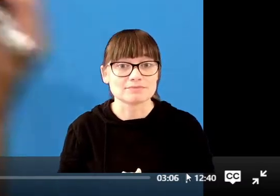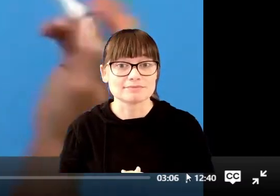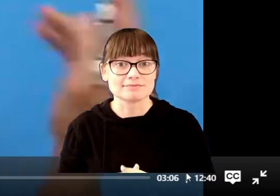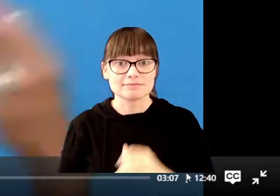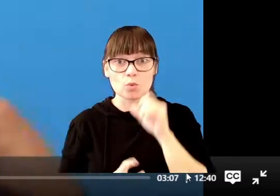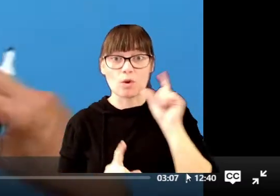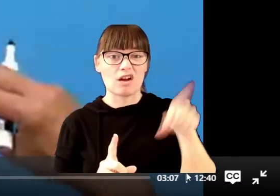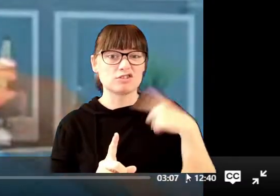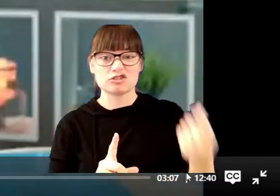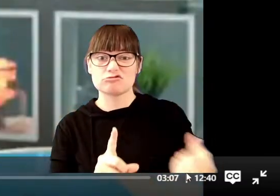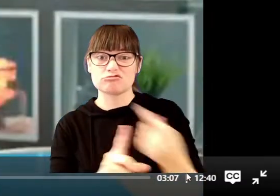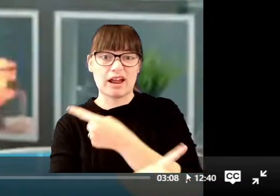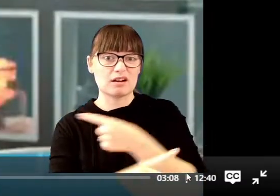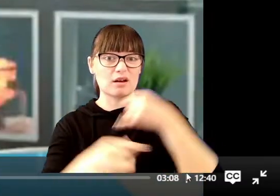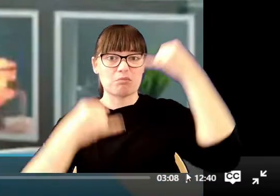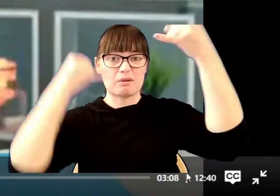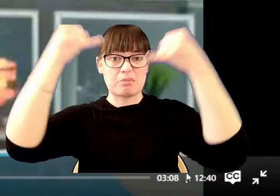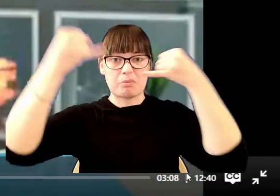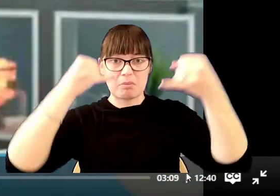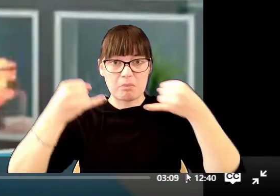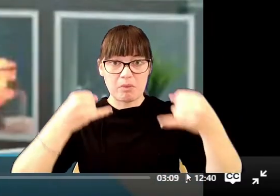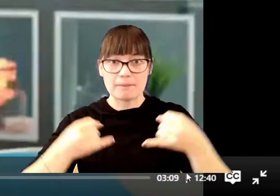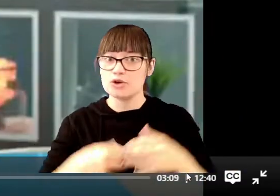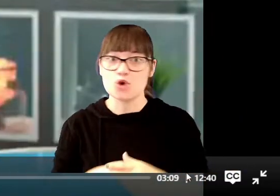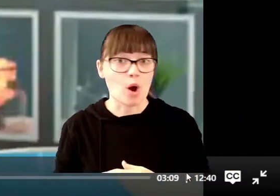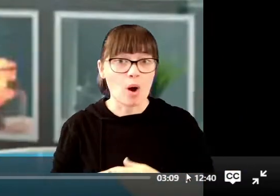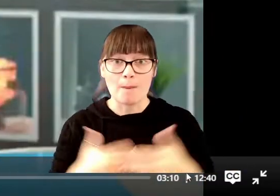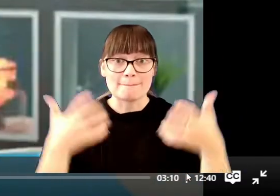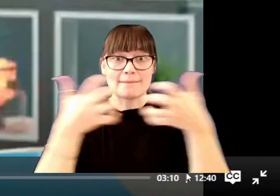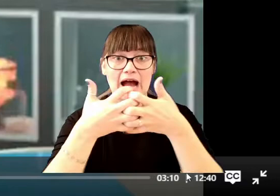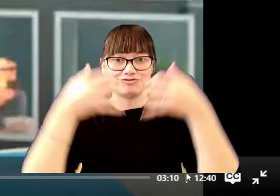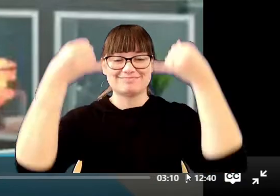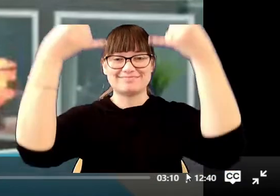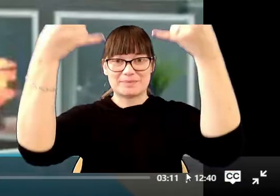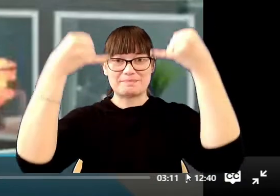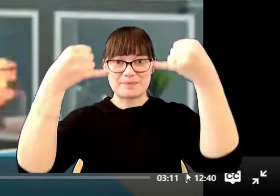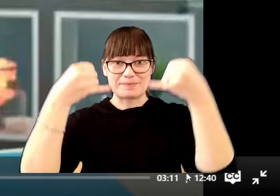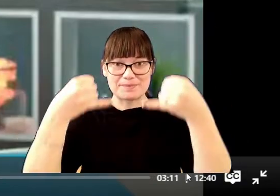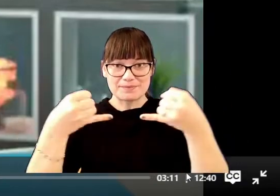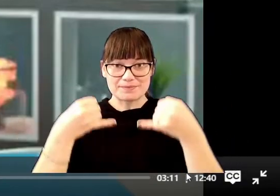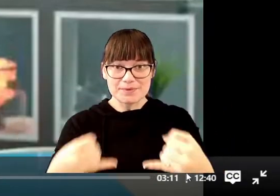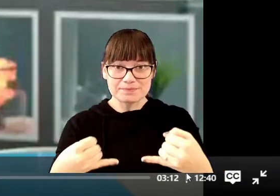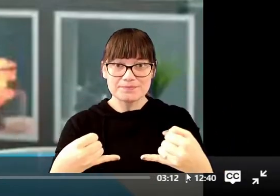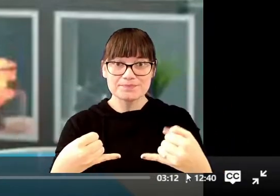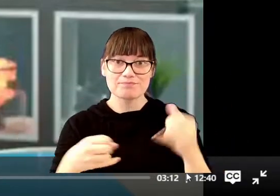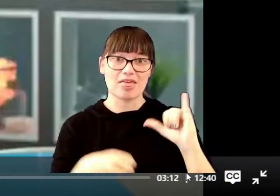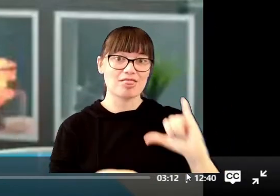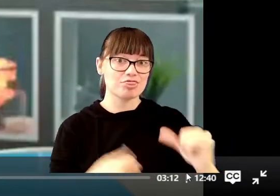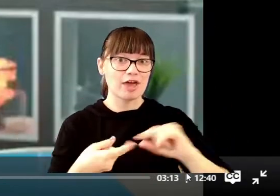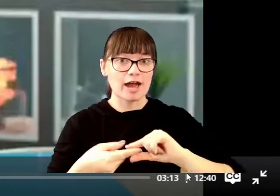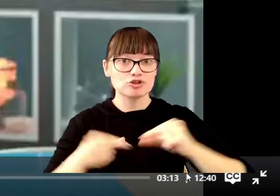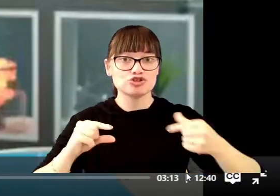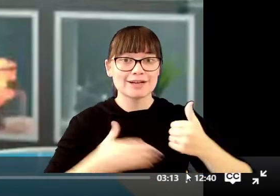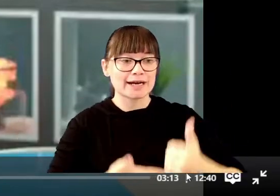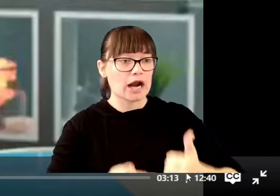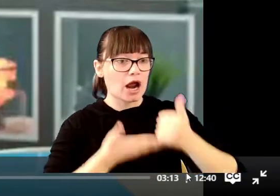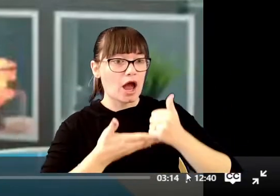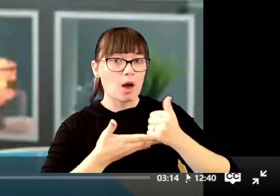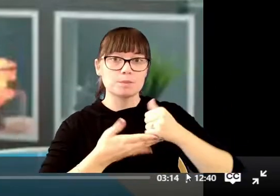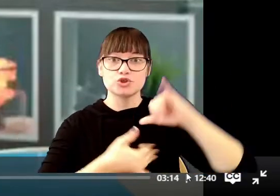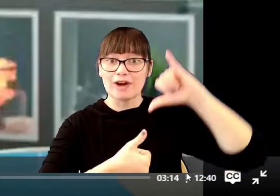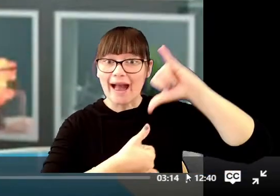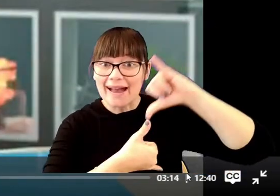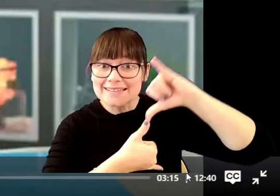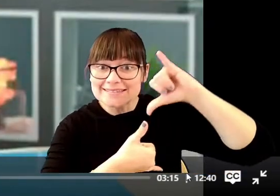just this random place where genes are. We can say that we know that the gene that helps determine how tall you